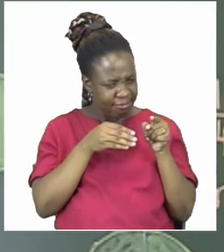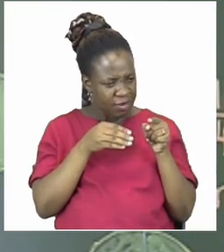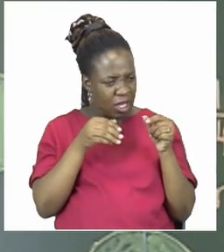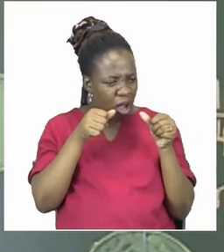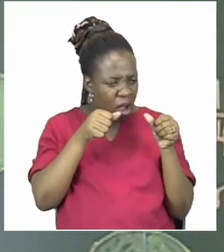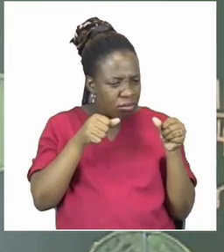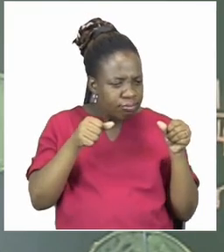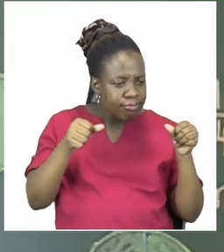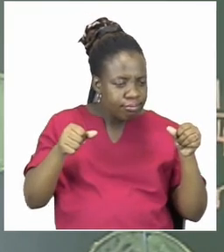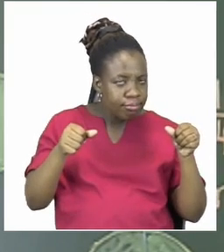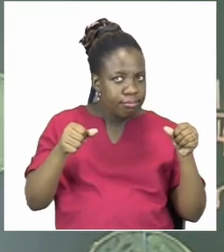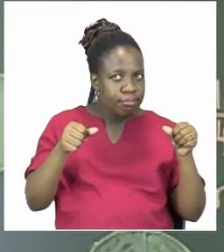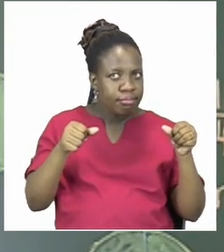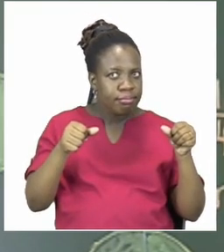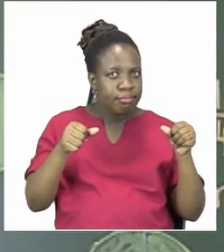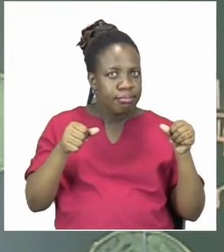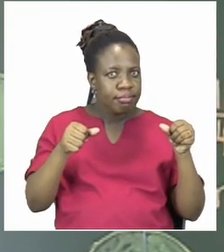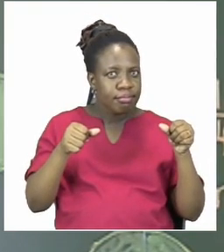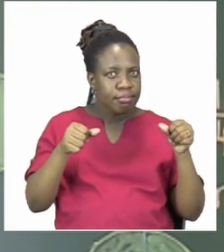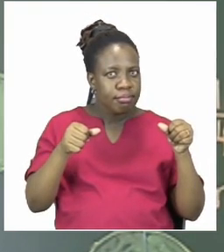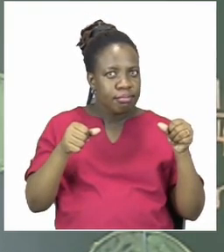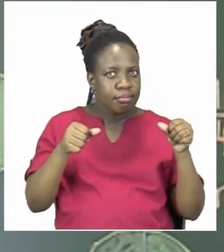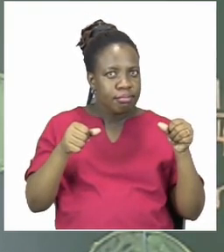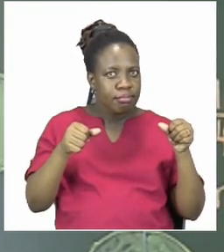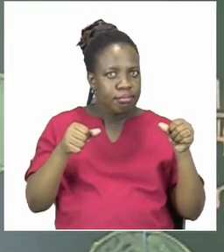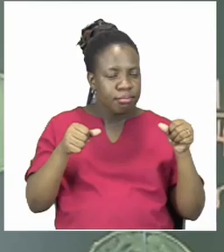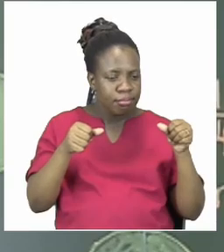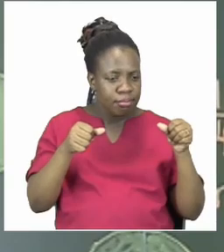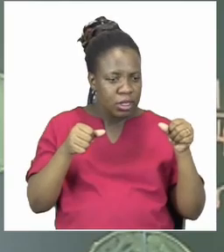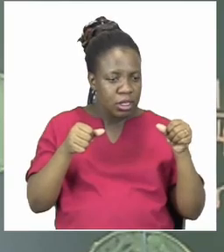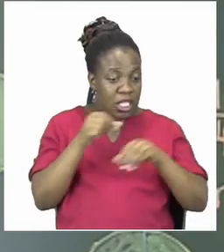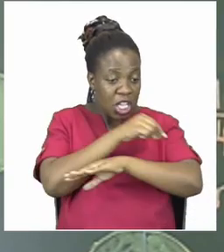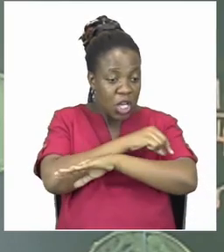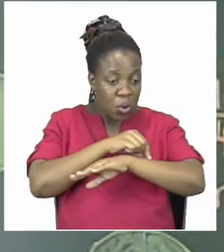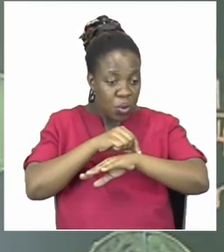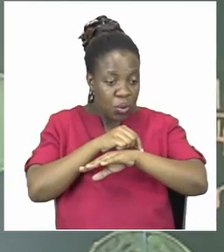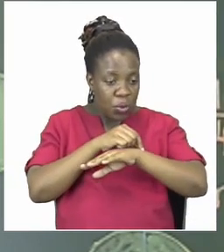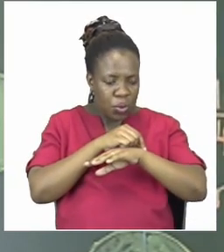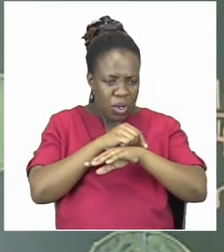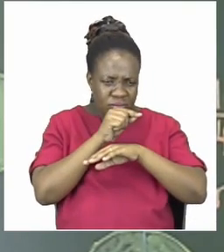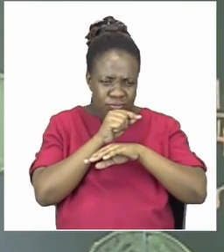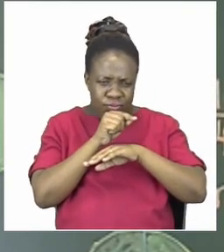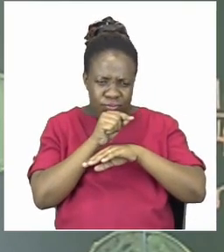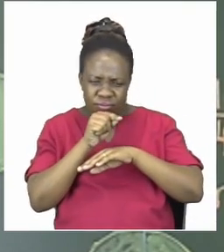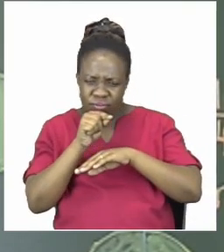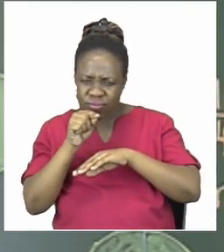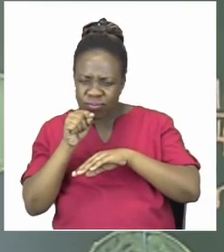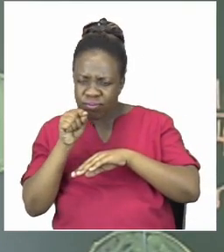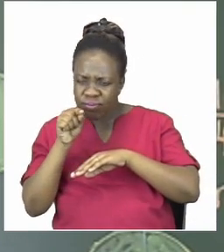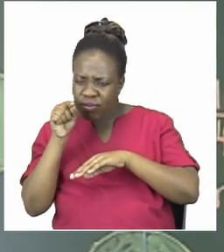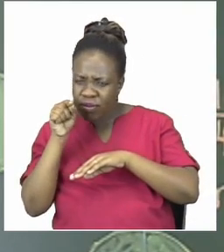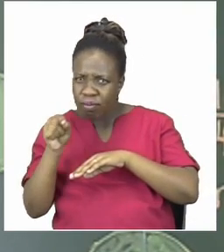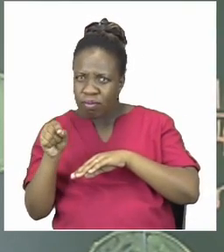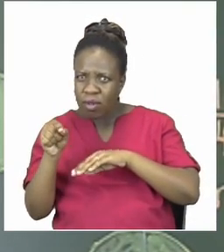and then we put, or rather, we read the measurement at the end. And it looks like